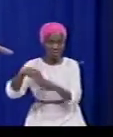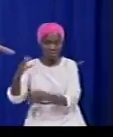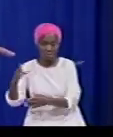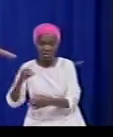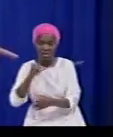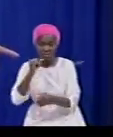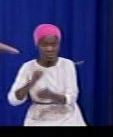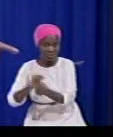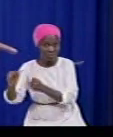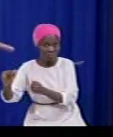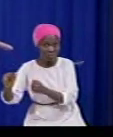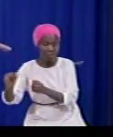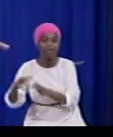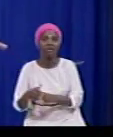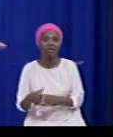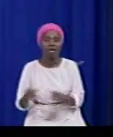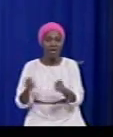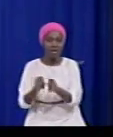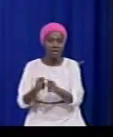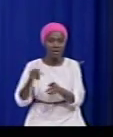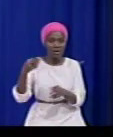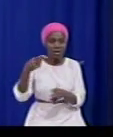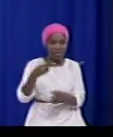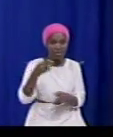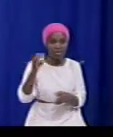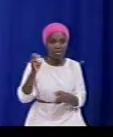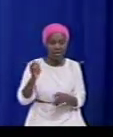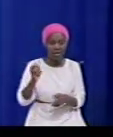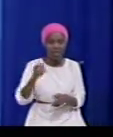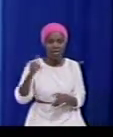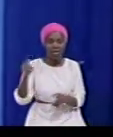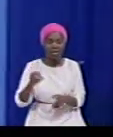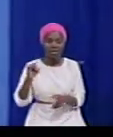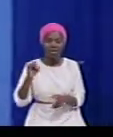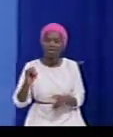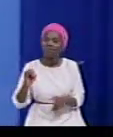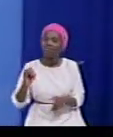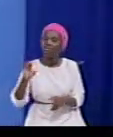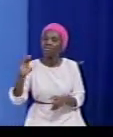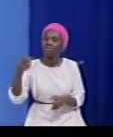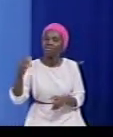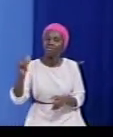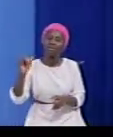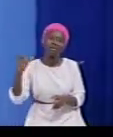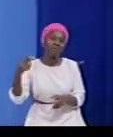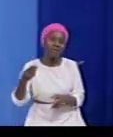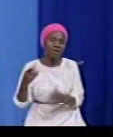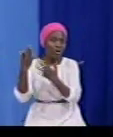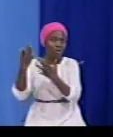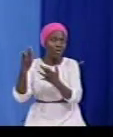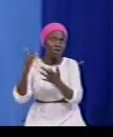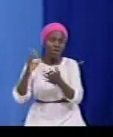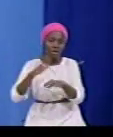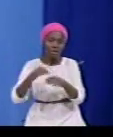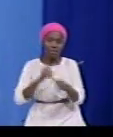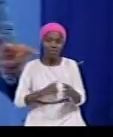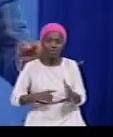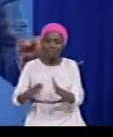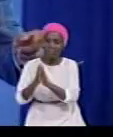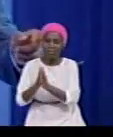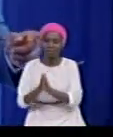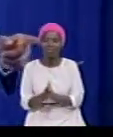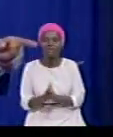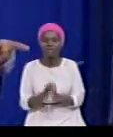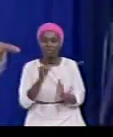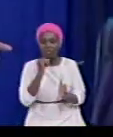while Hezekiah waited upon the Lord, and he didn't run after him. He was not shivering and he was not, picking this and picking